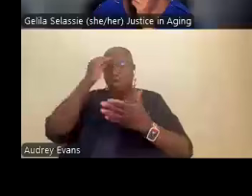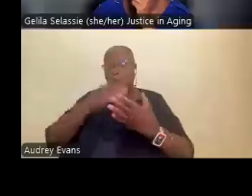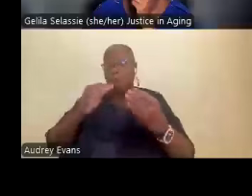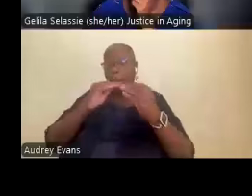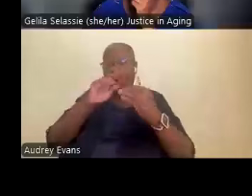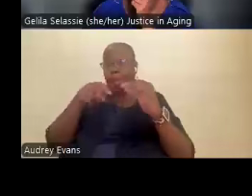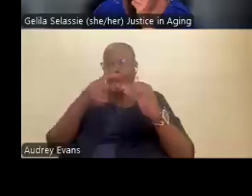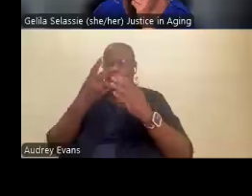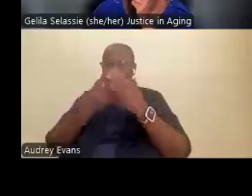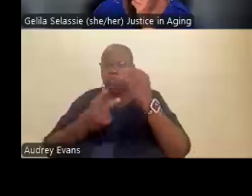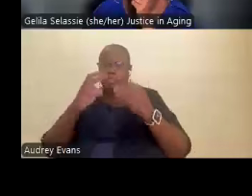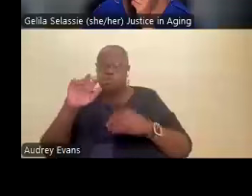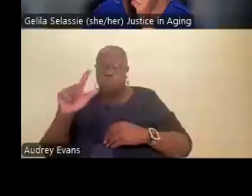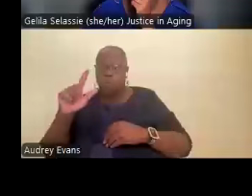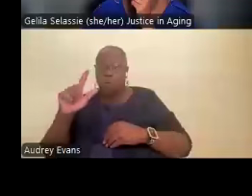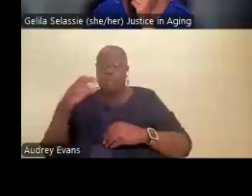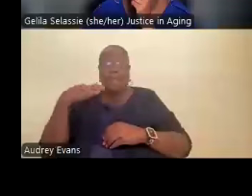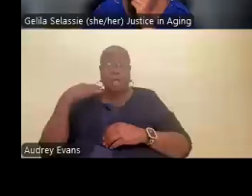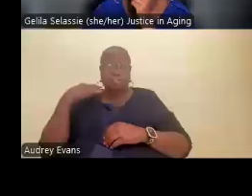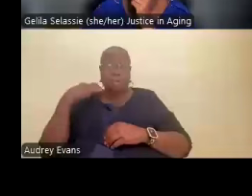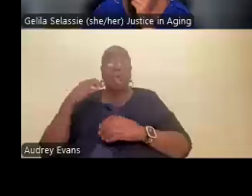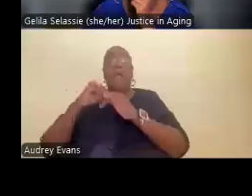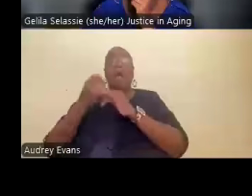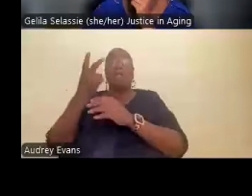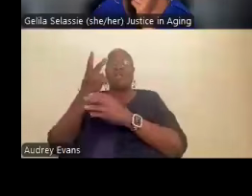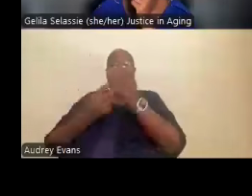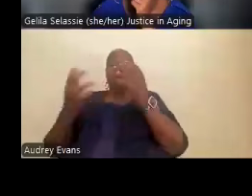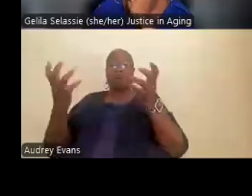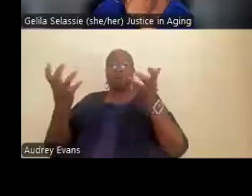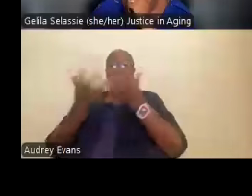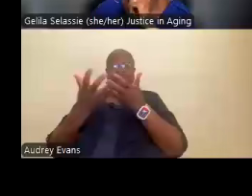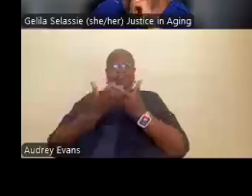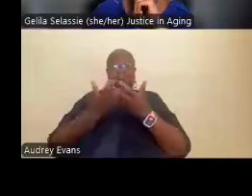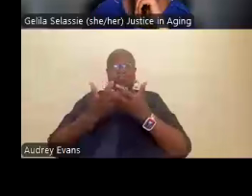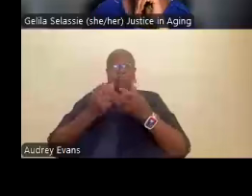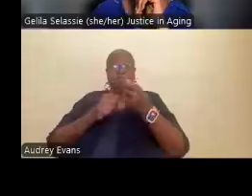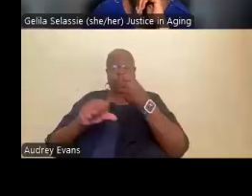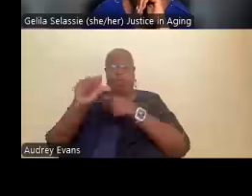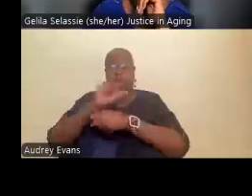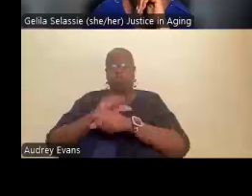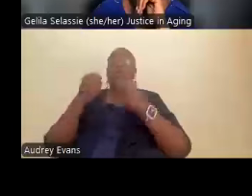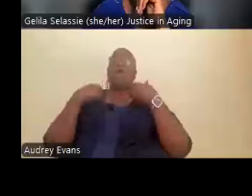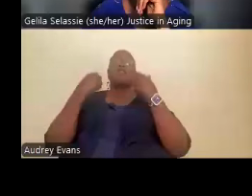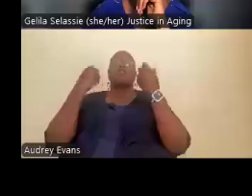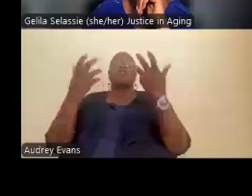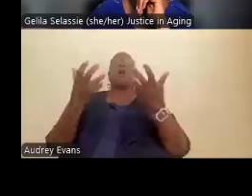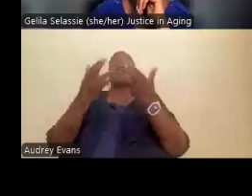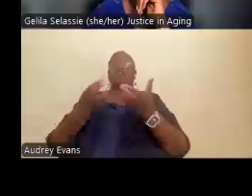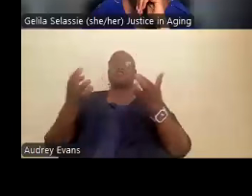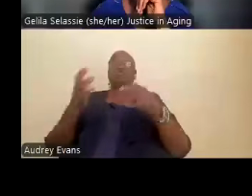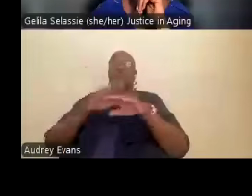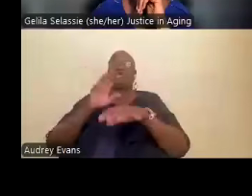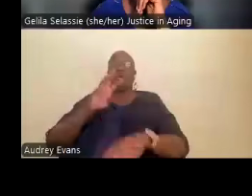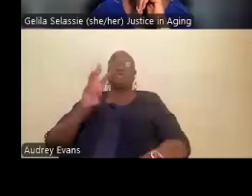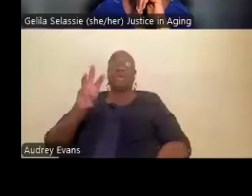dual eligibles and how Medicare and Medicaid coordinate with each other, we have a lot of resources on our